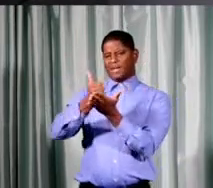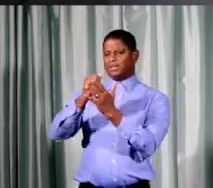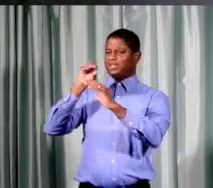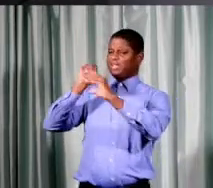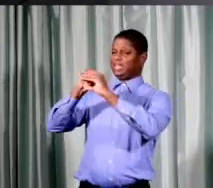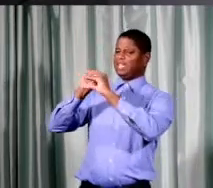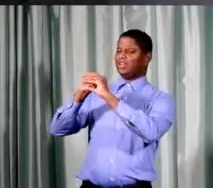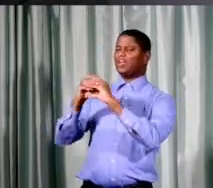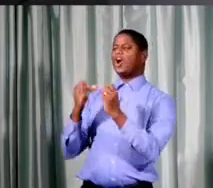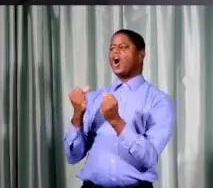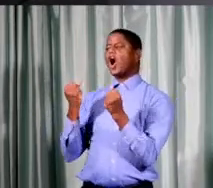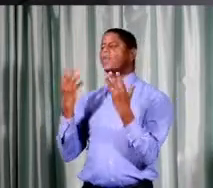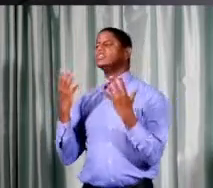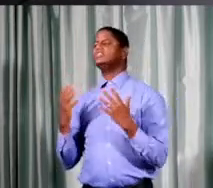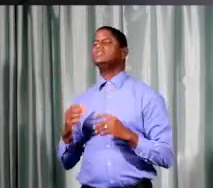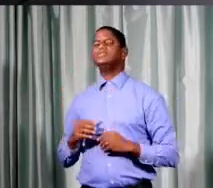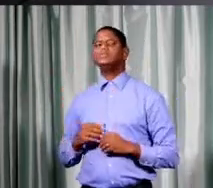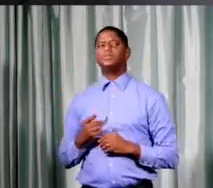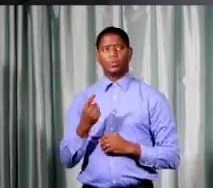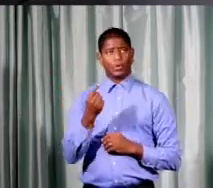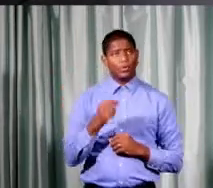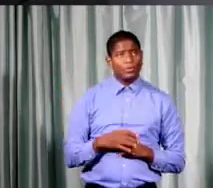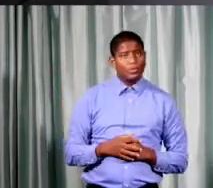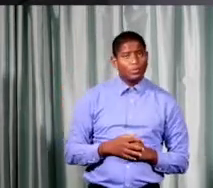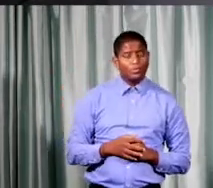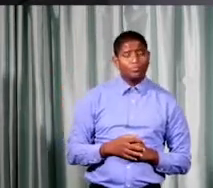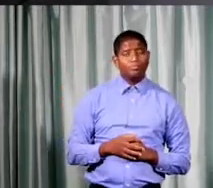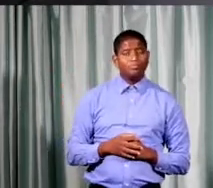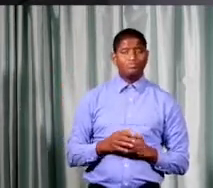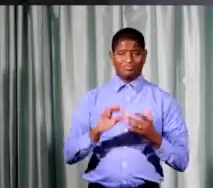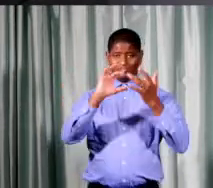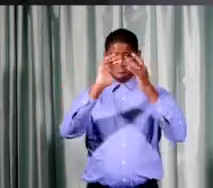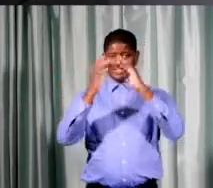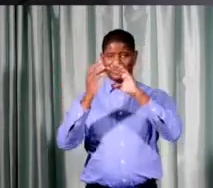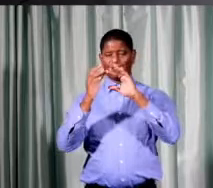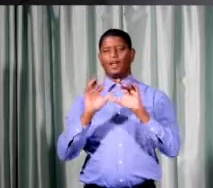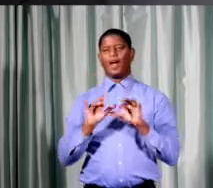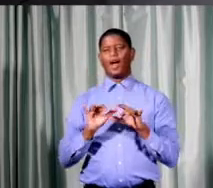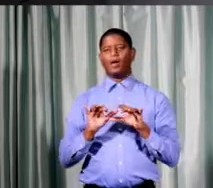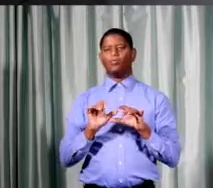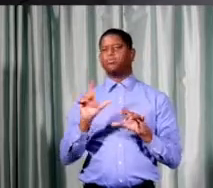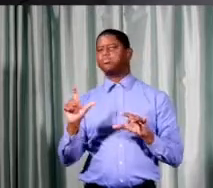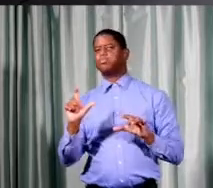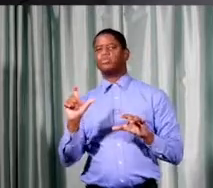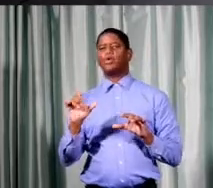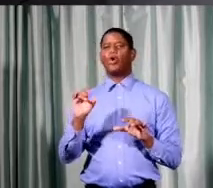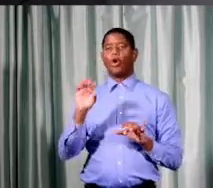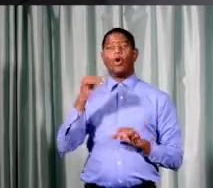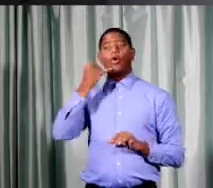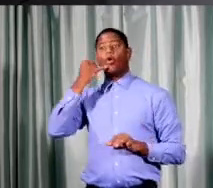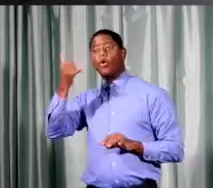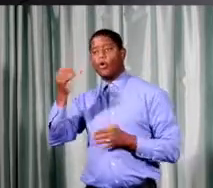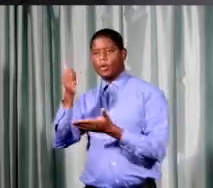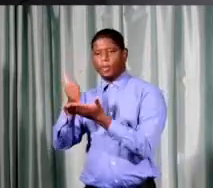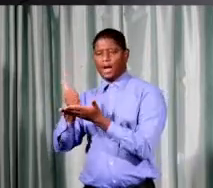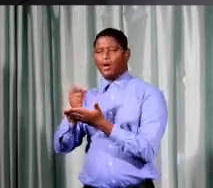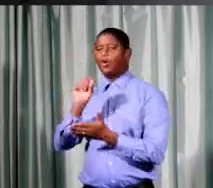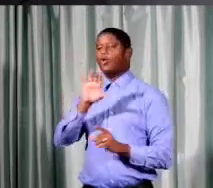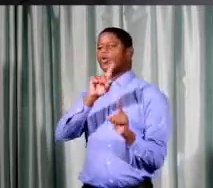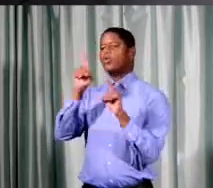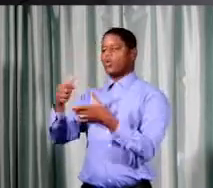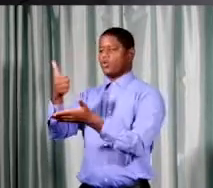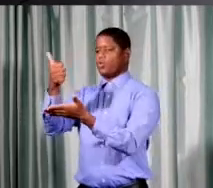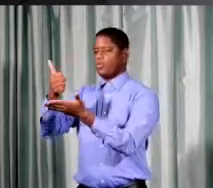What do? You go online, you call the bank, you go into the bank over the counter, you go on some app